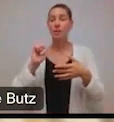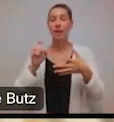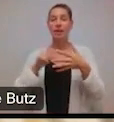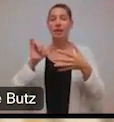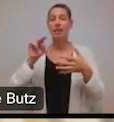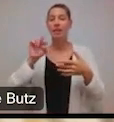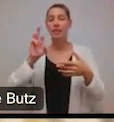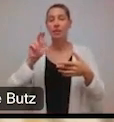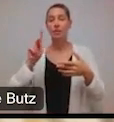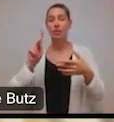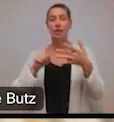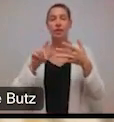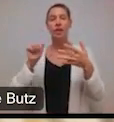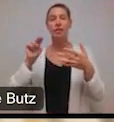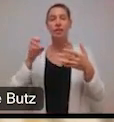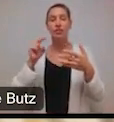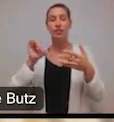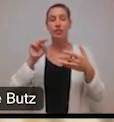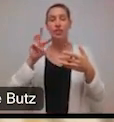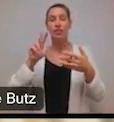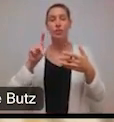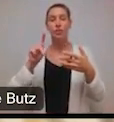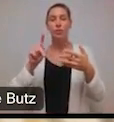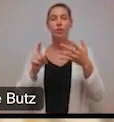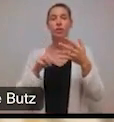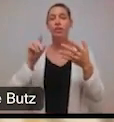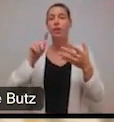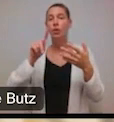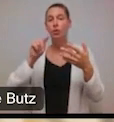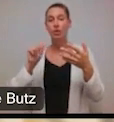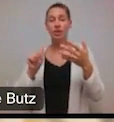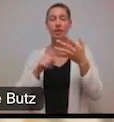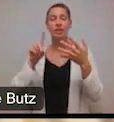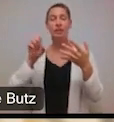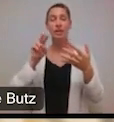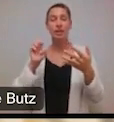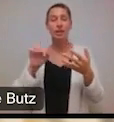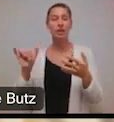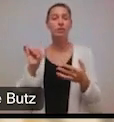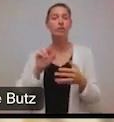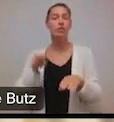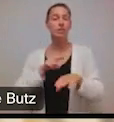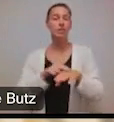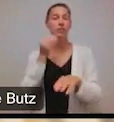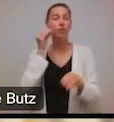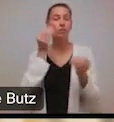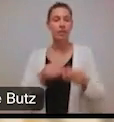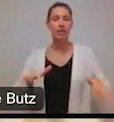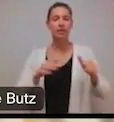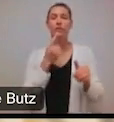Inninawak, Anishinaabe, Dakota, and Dene, and on the national homeland of the Red River Métis.